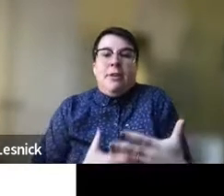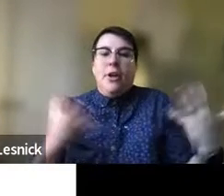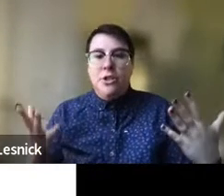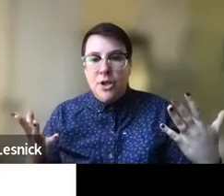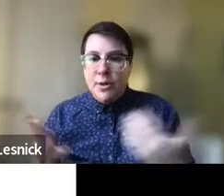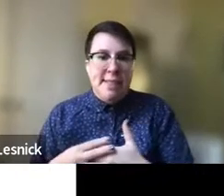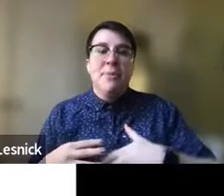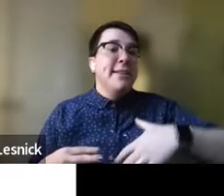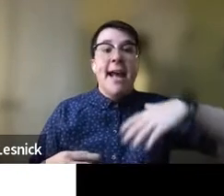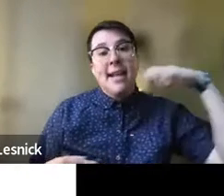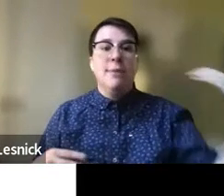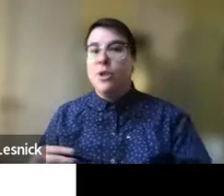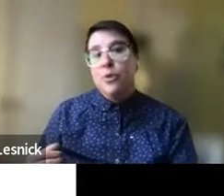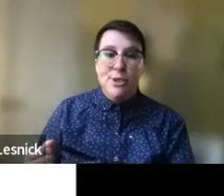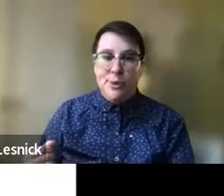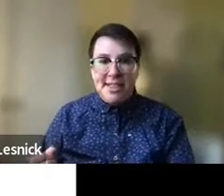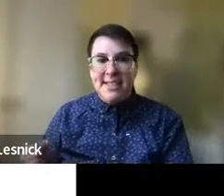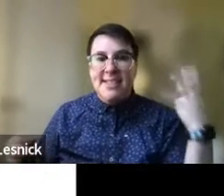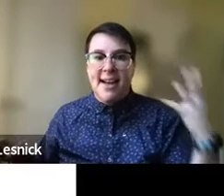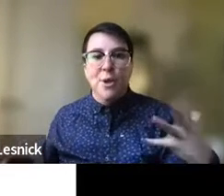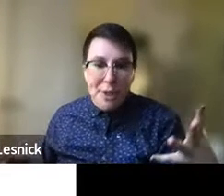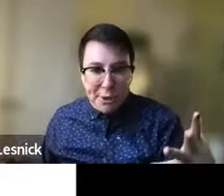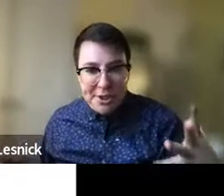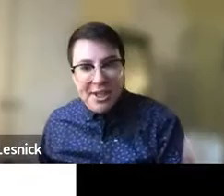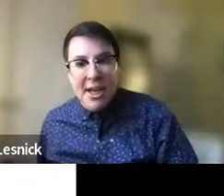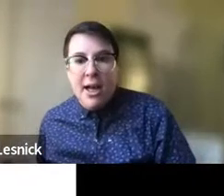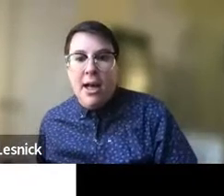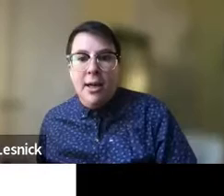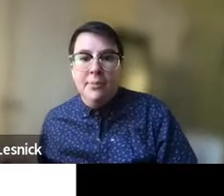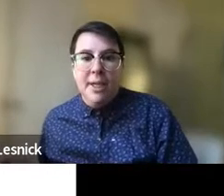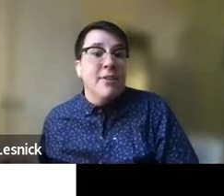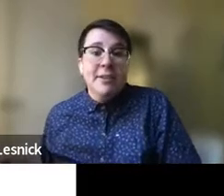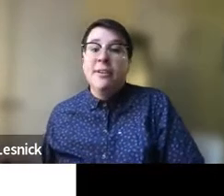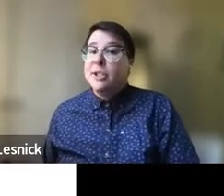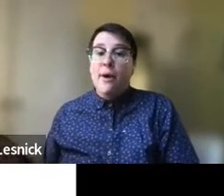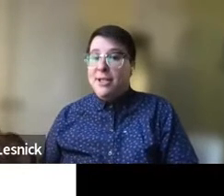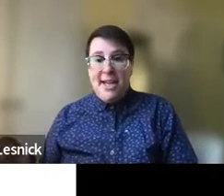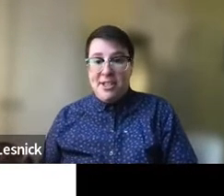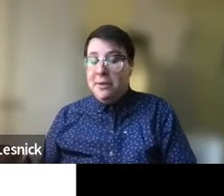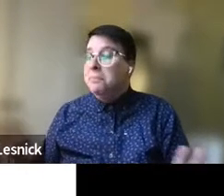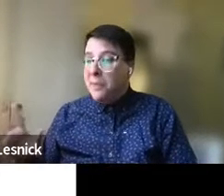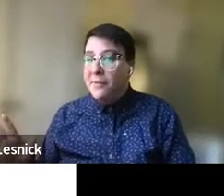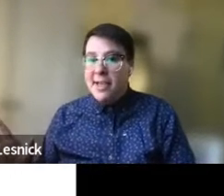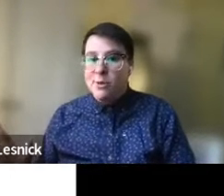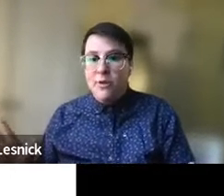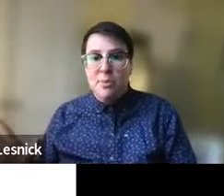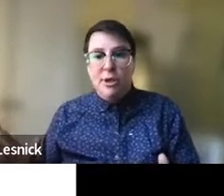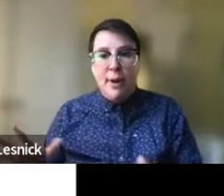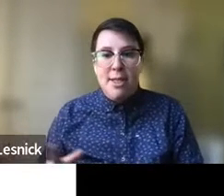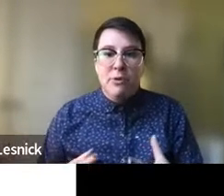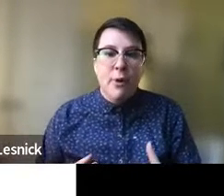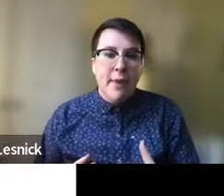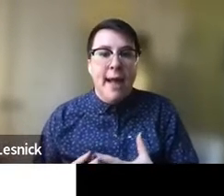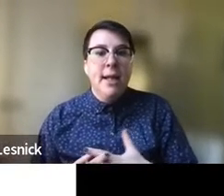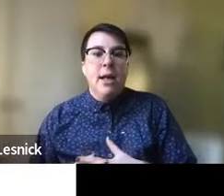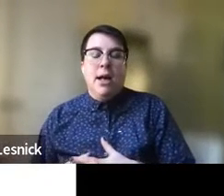something I could look into. It was something that came with resources that I could research. But having little to no education on the history of disability